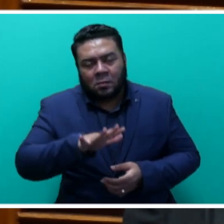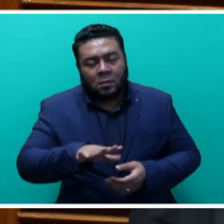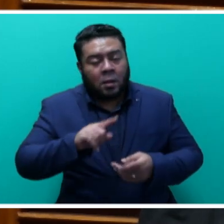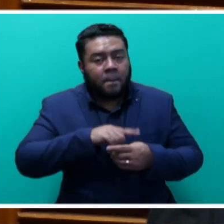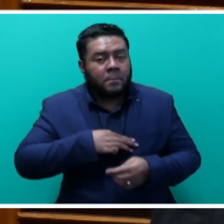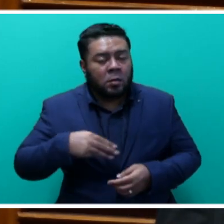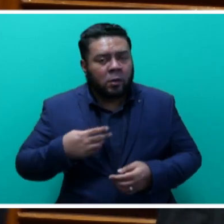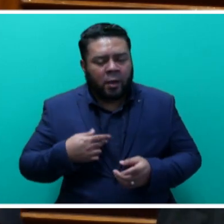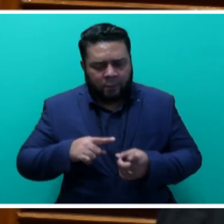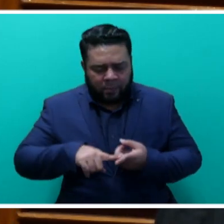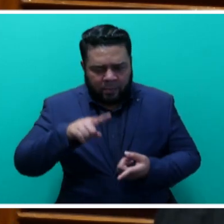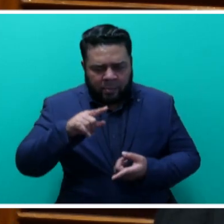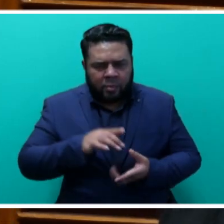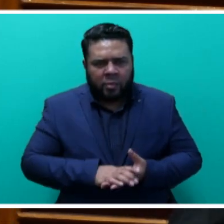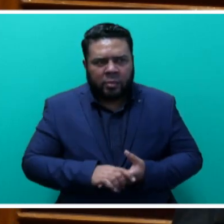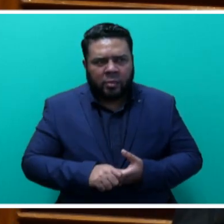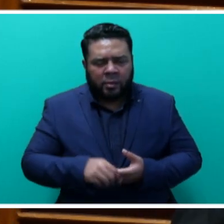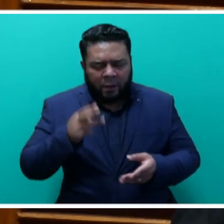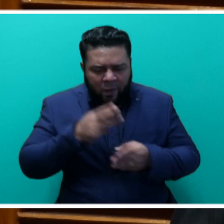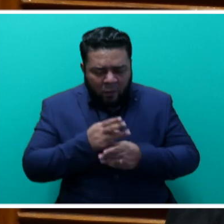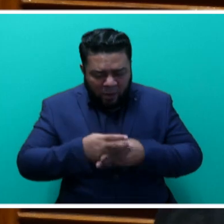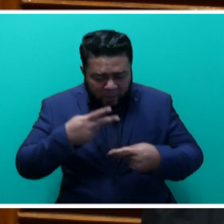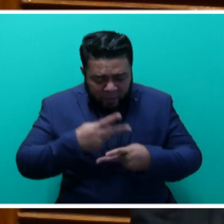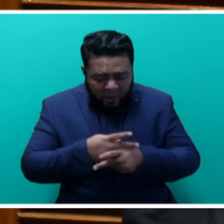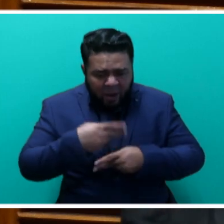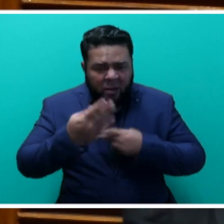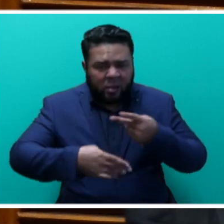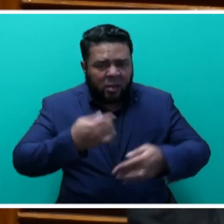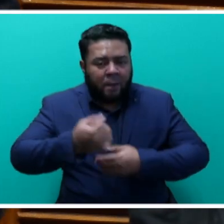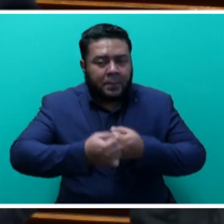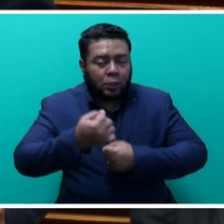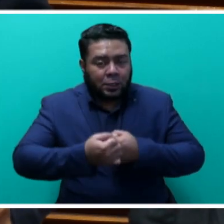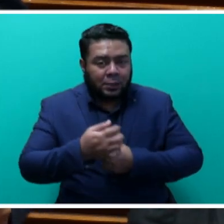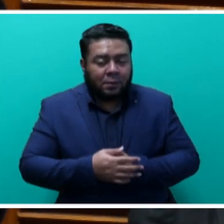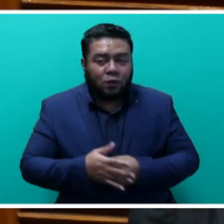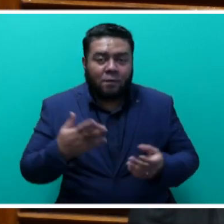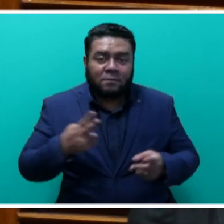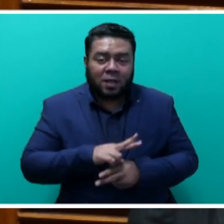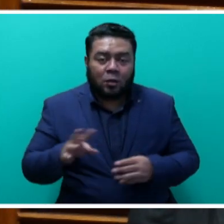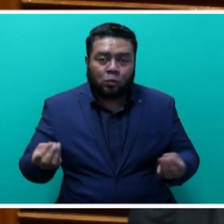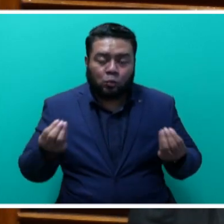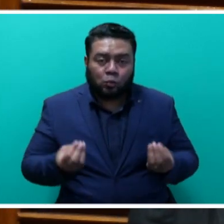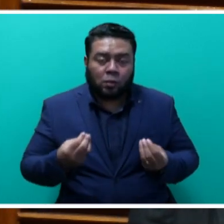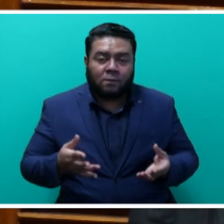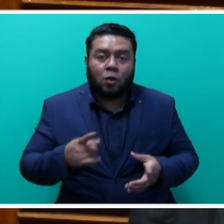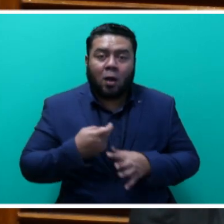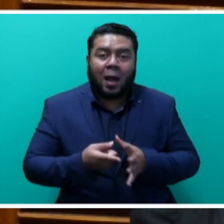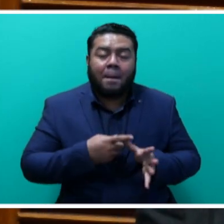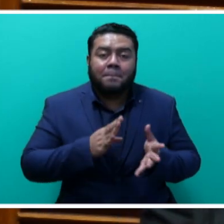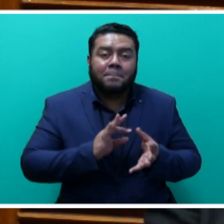has noted an increasing demand for wood processing machines for value-adding activities, particularly from the islands of